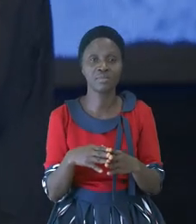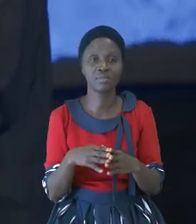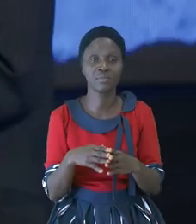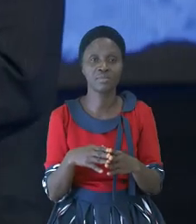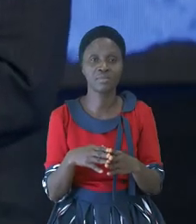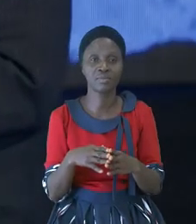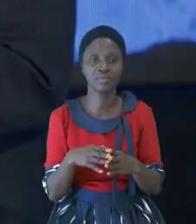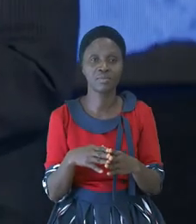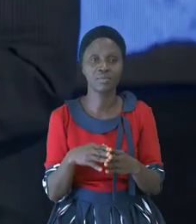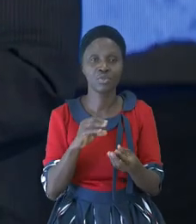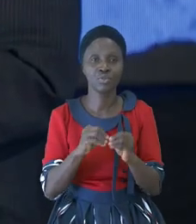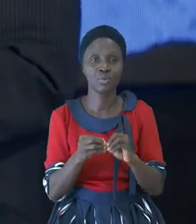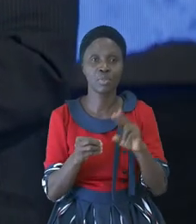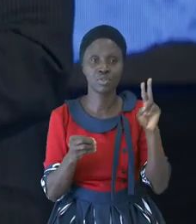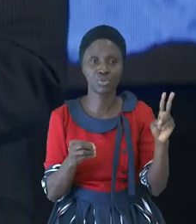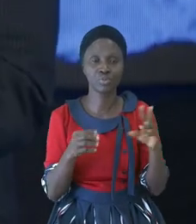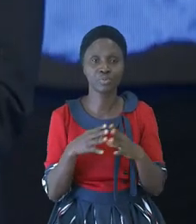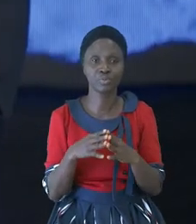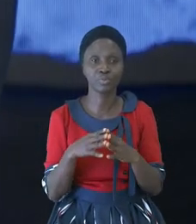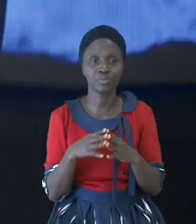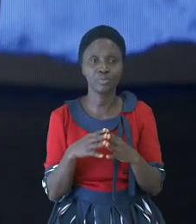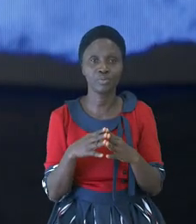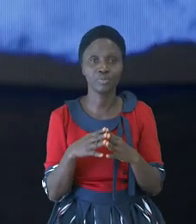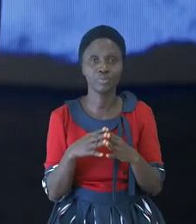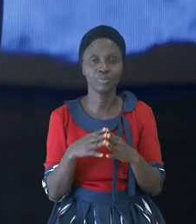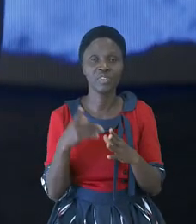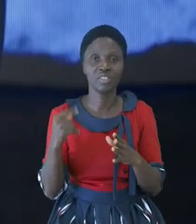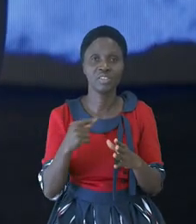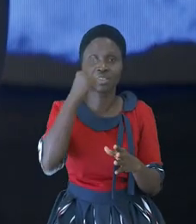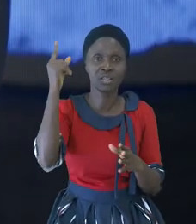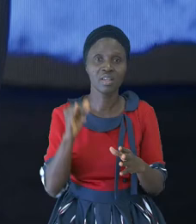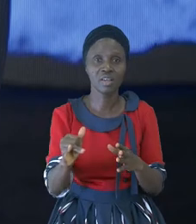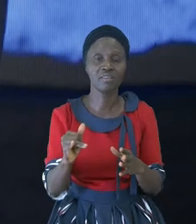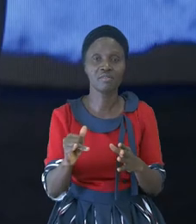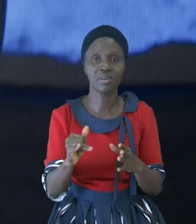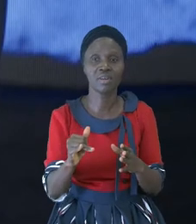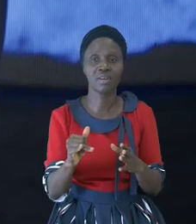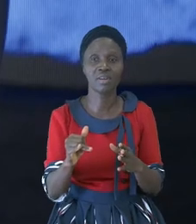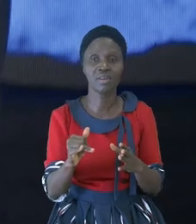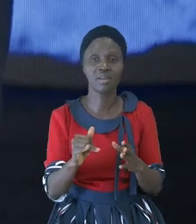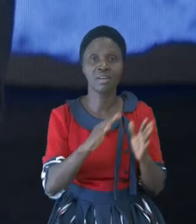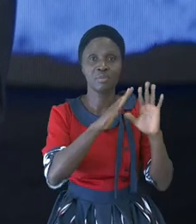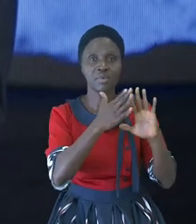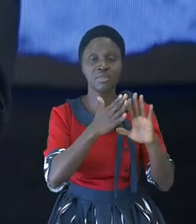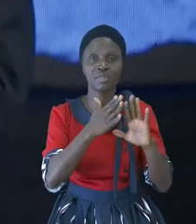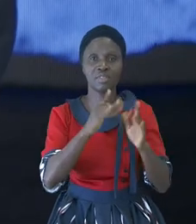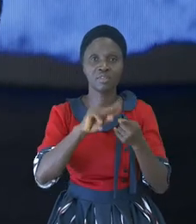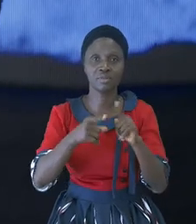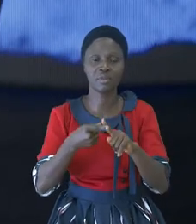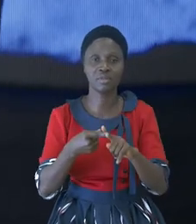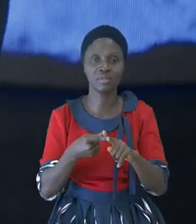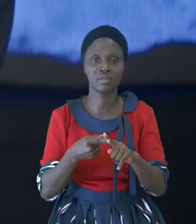number two here. Number two, the ever-present companions of purified